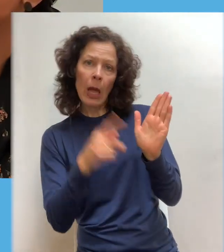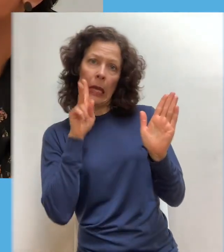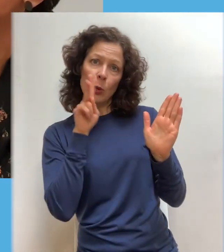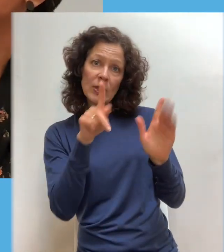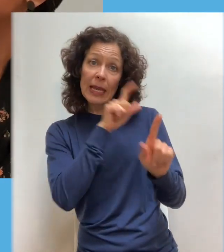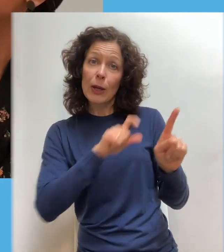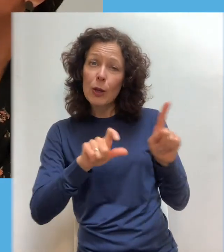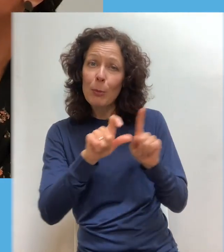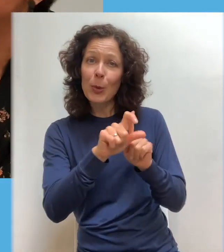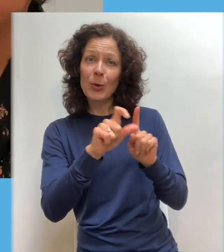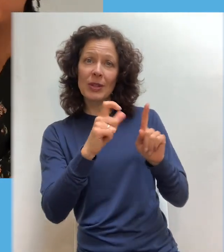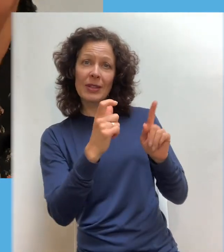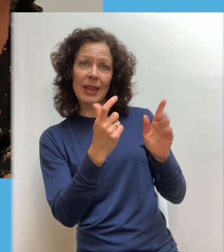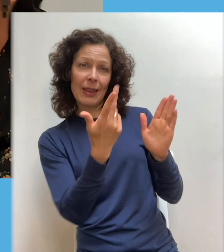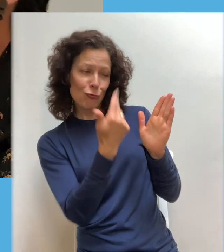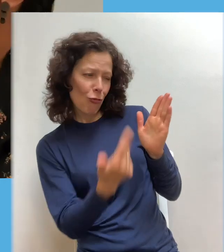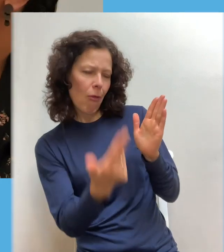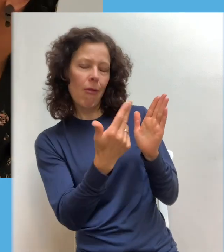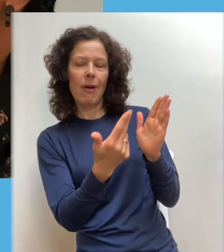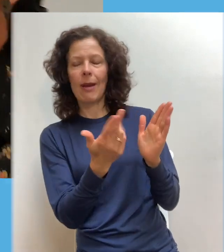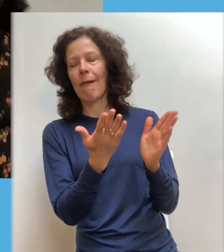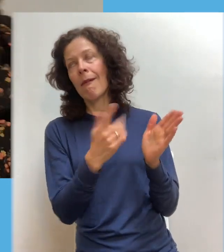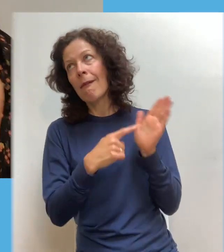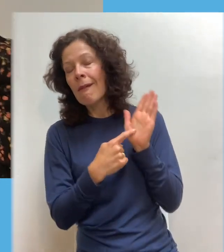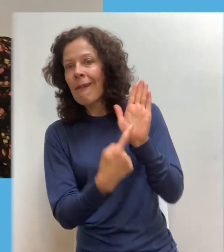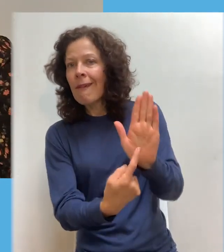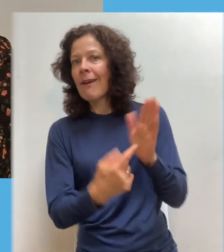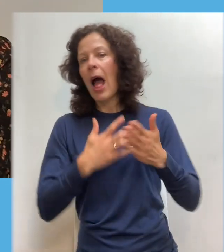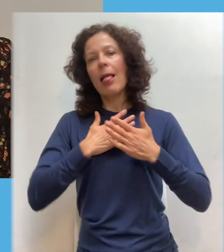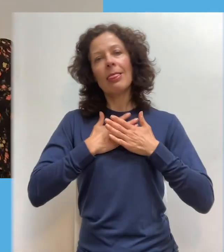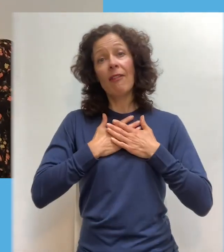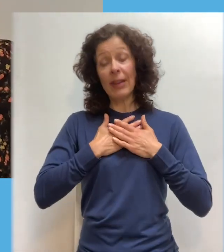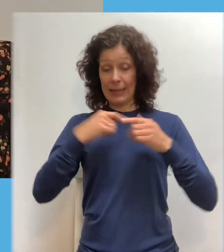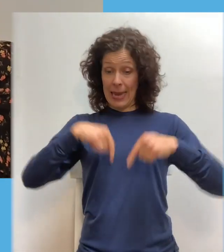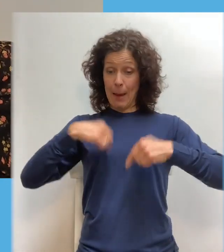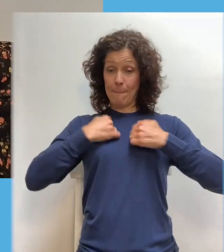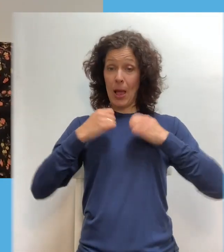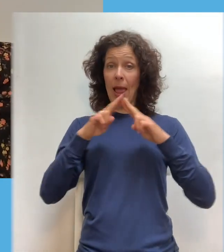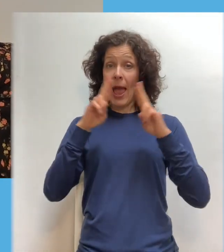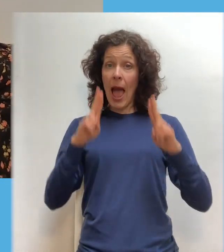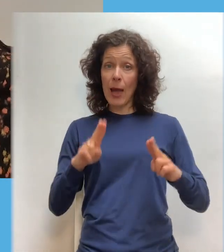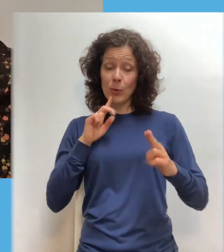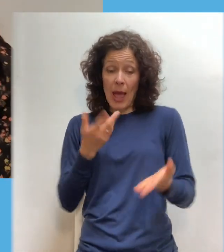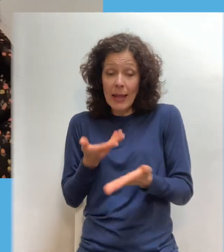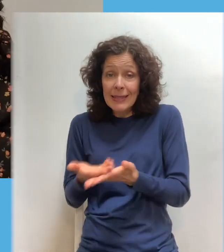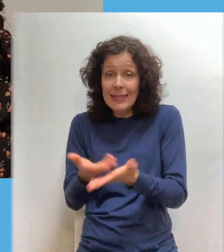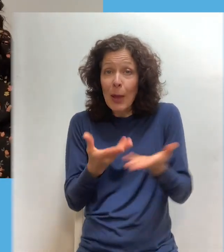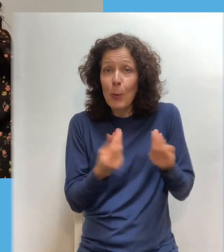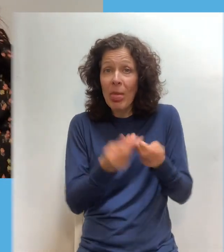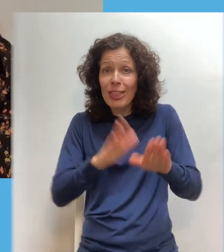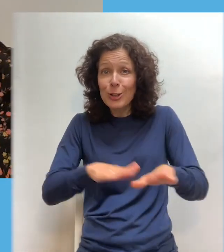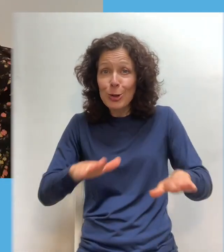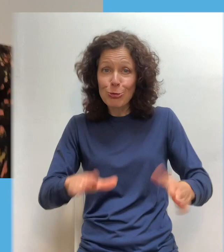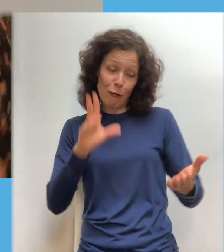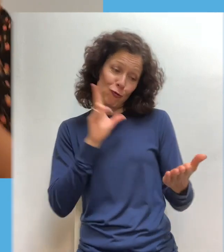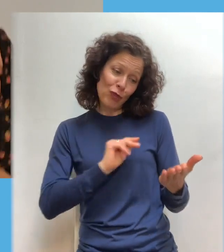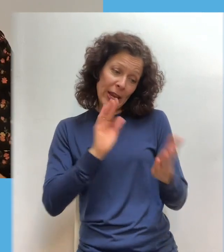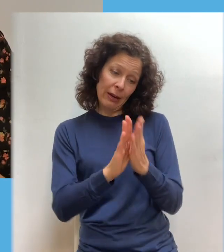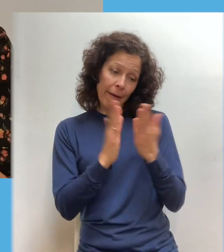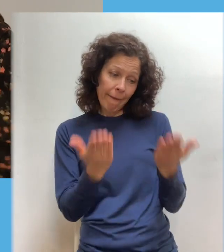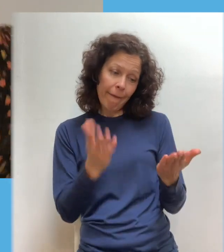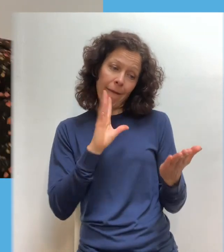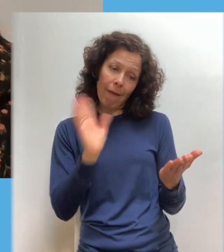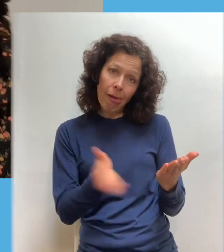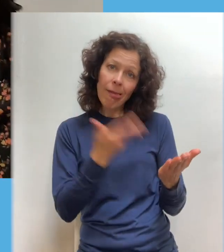representation and images here, and I just love it. And this is a corner in my house where we do some reading, so I thought I'd pick this one. This is